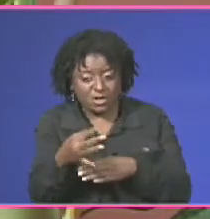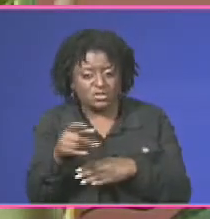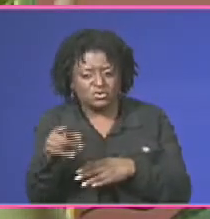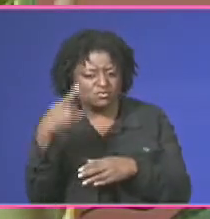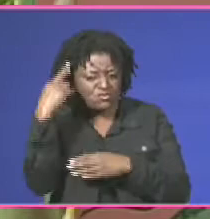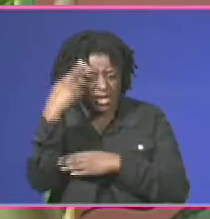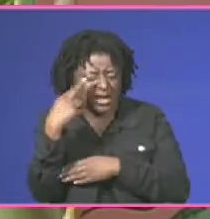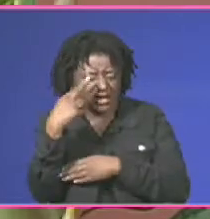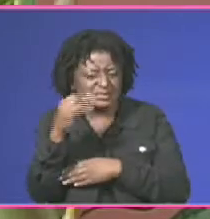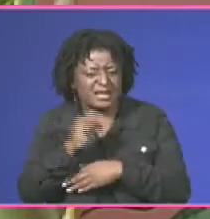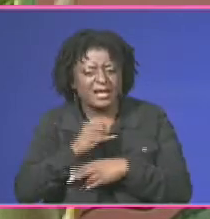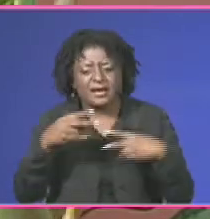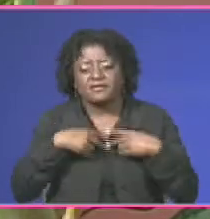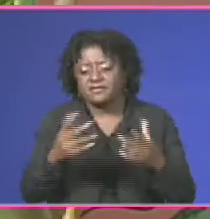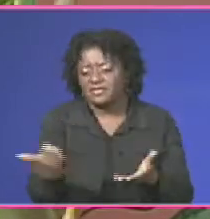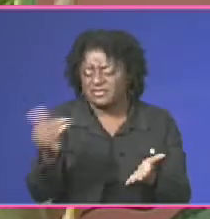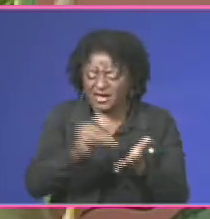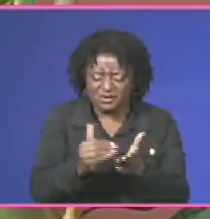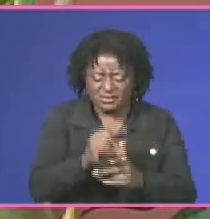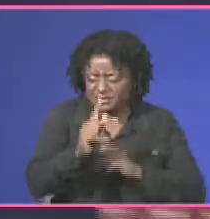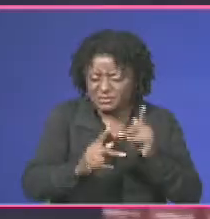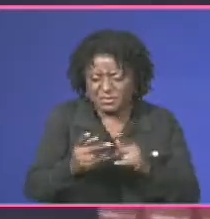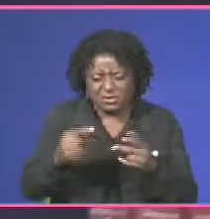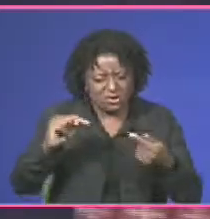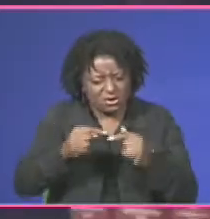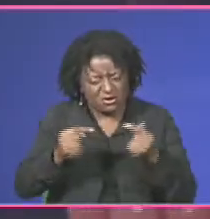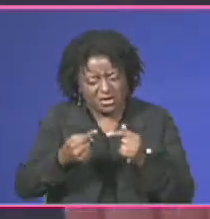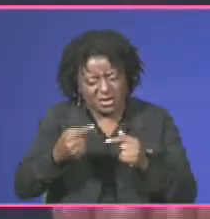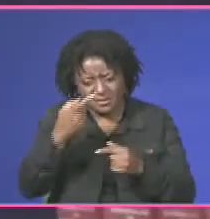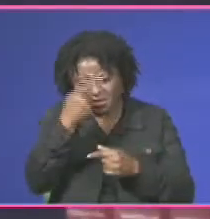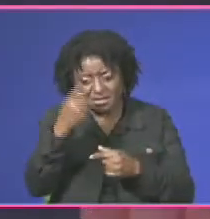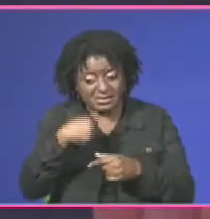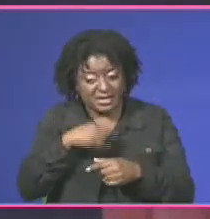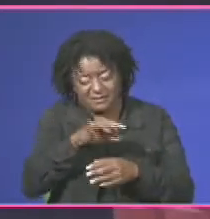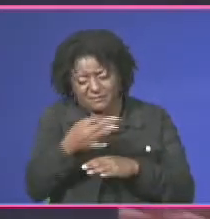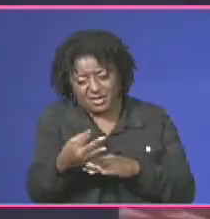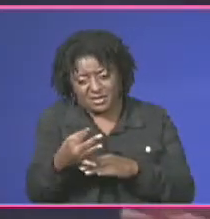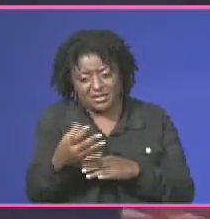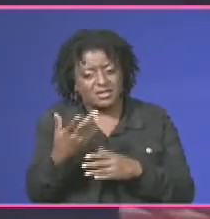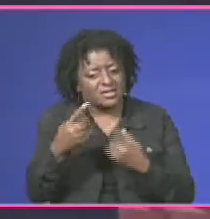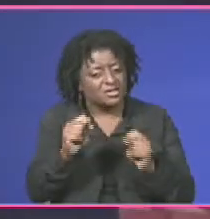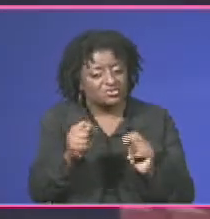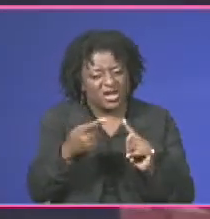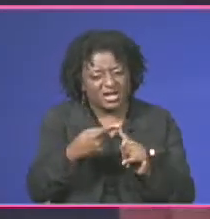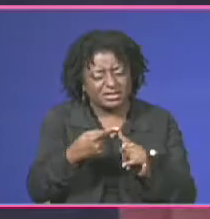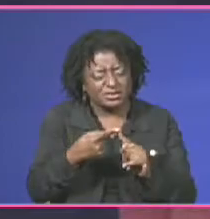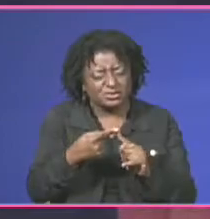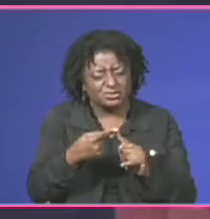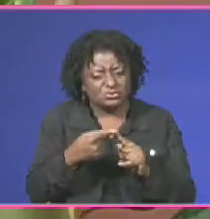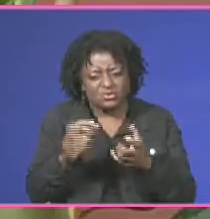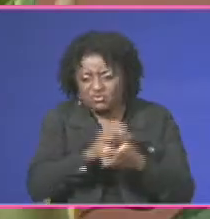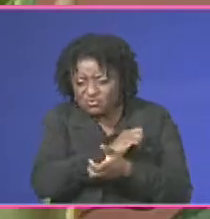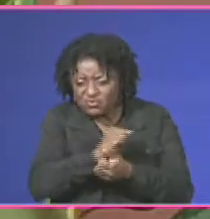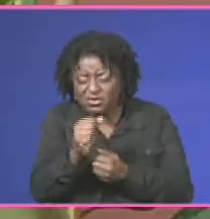of people hurting because I fell. They try to taint you. You have to overcome those things